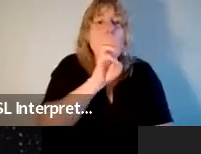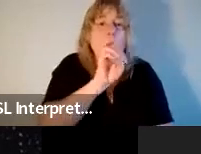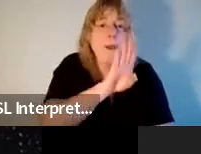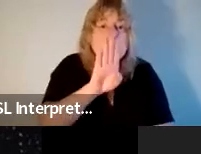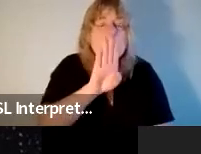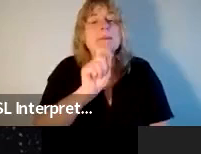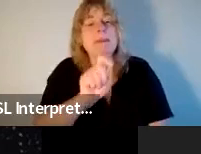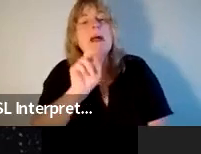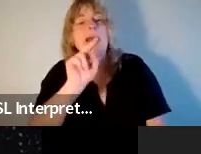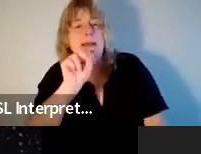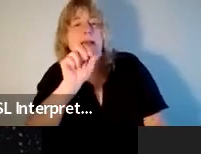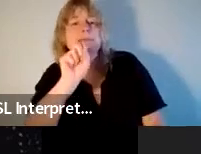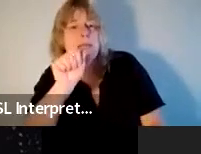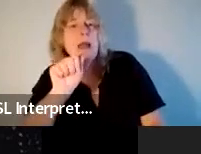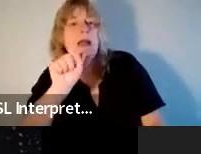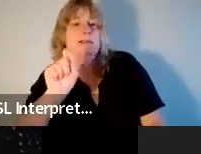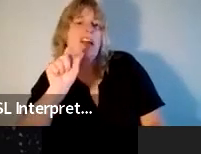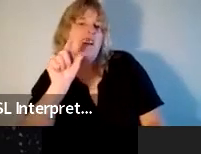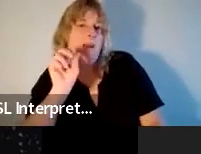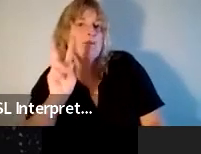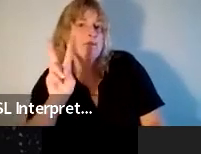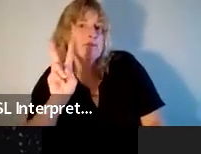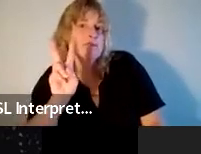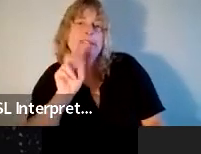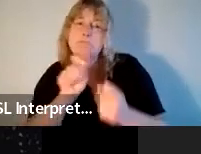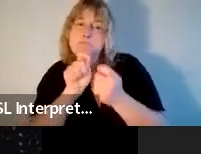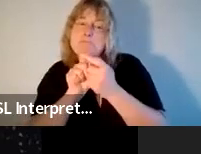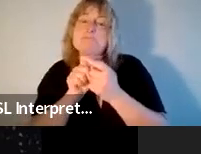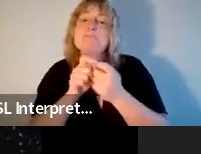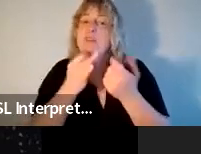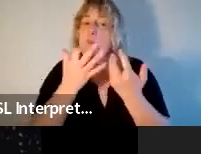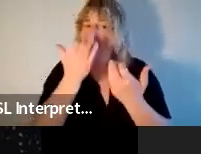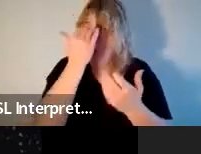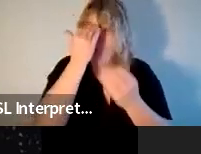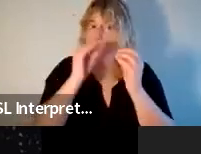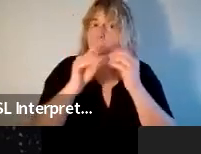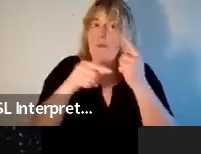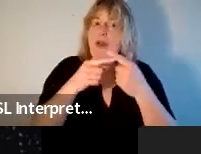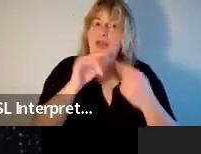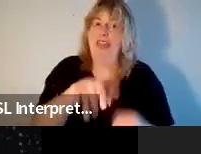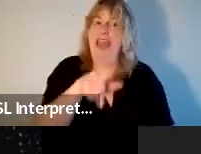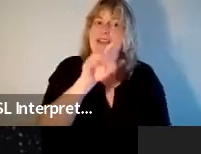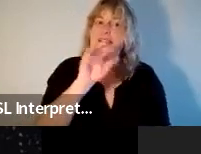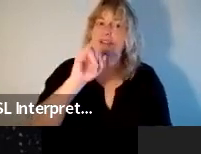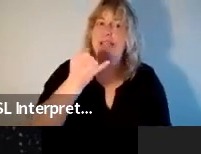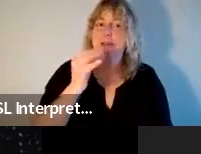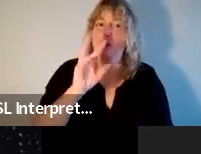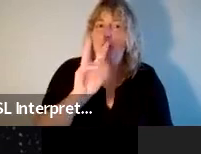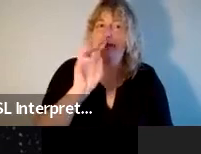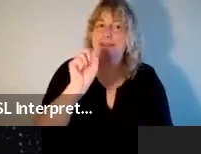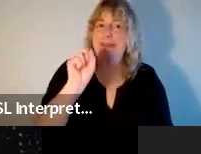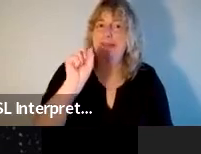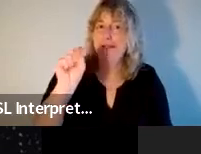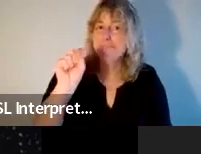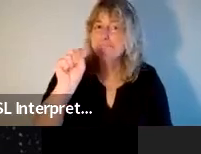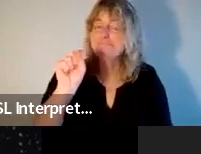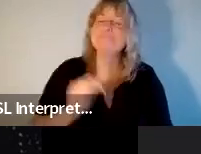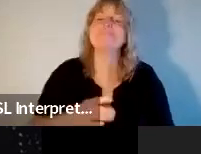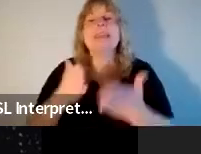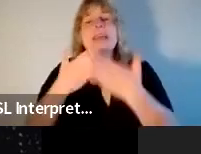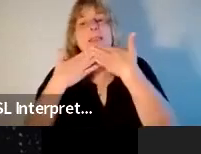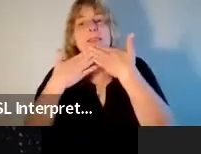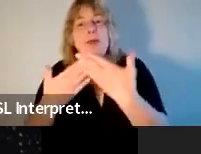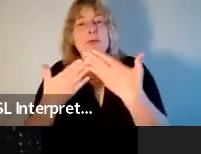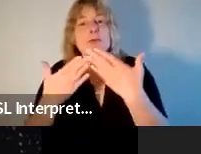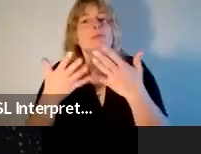All right. Well, thank you very much. And it will continue answering questions in the